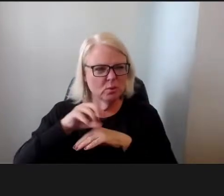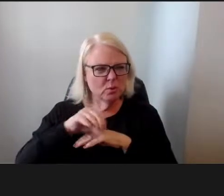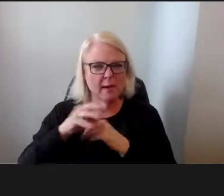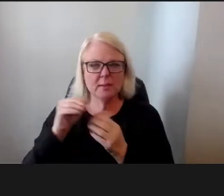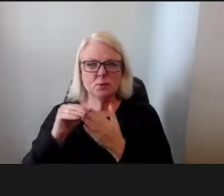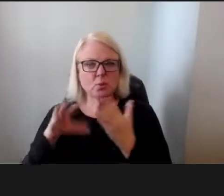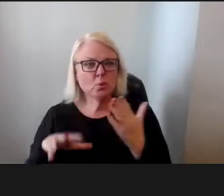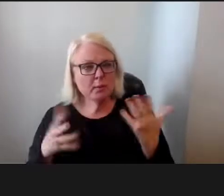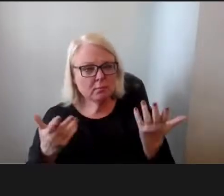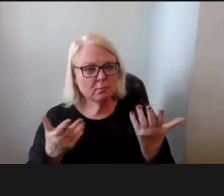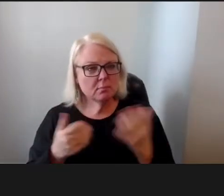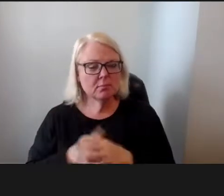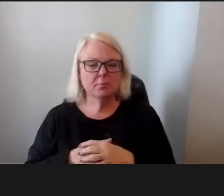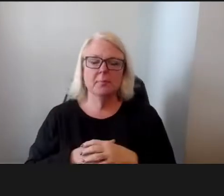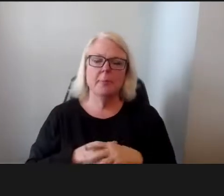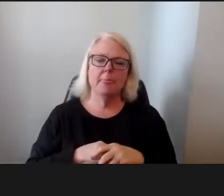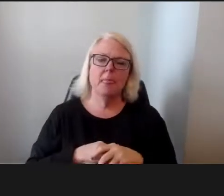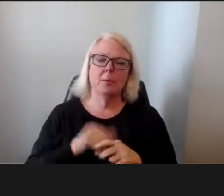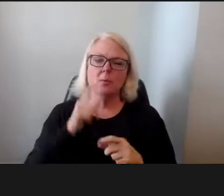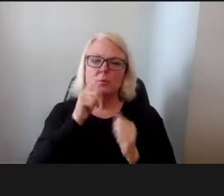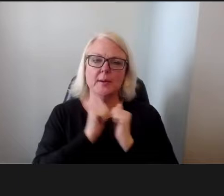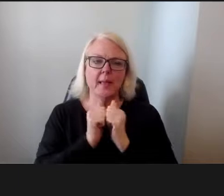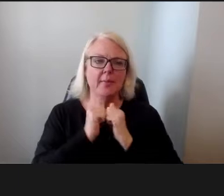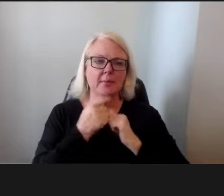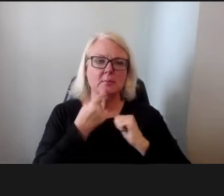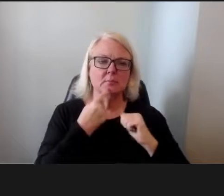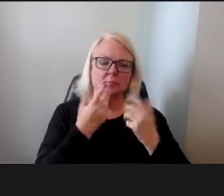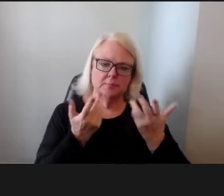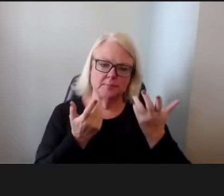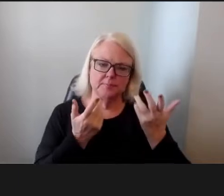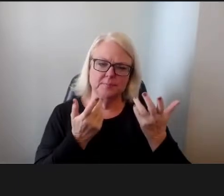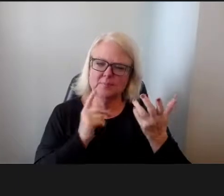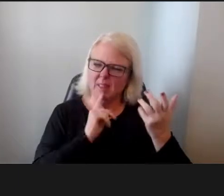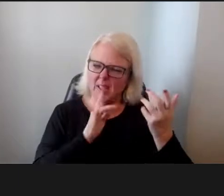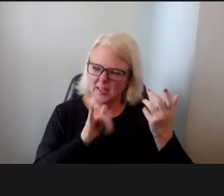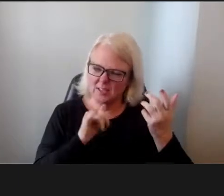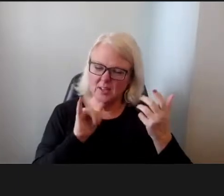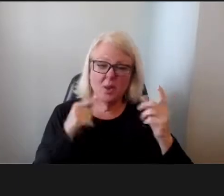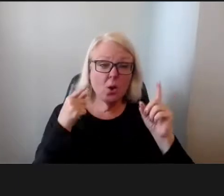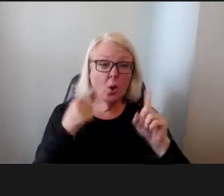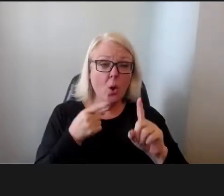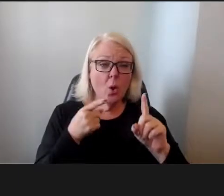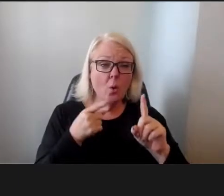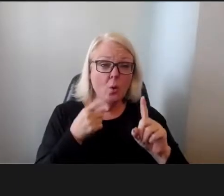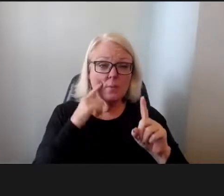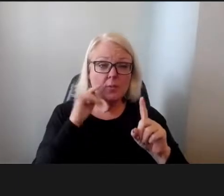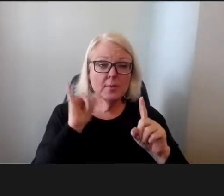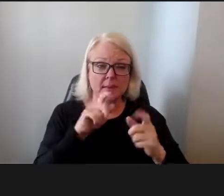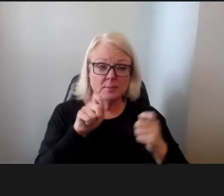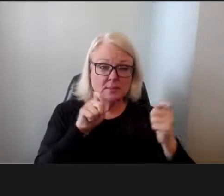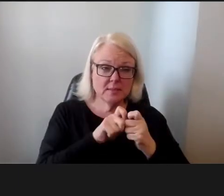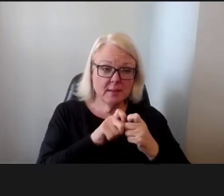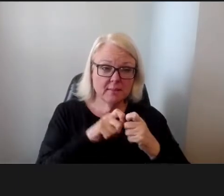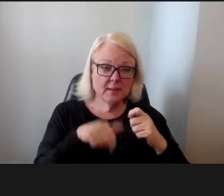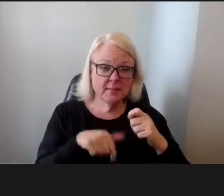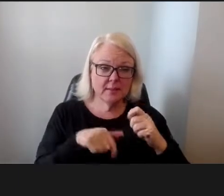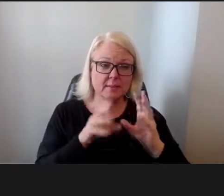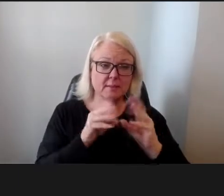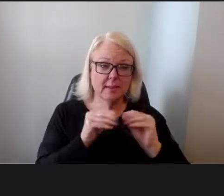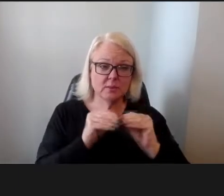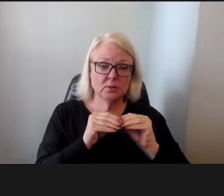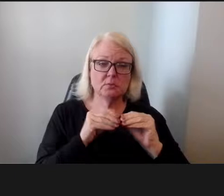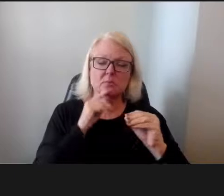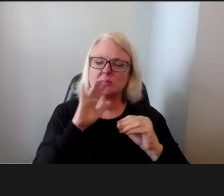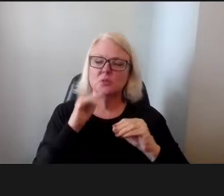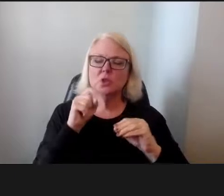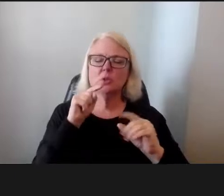student who together say, actually, the goal we're going to set for this particular session is just